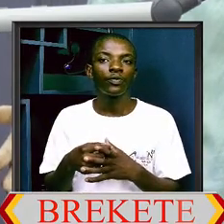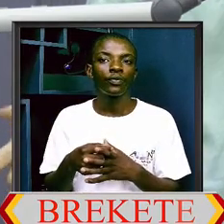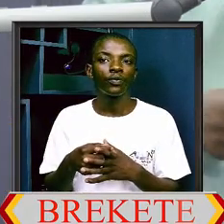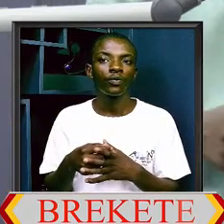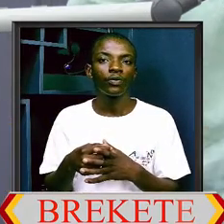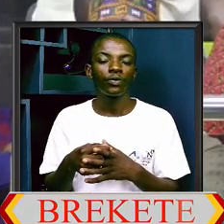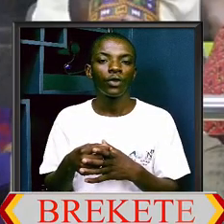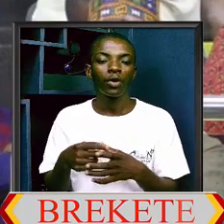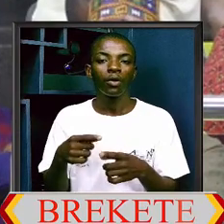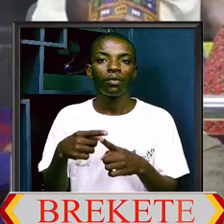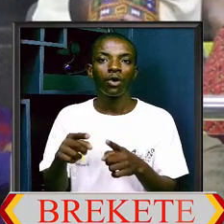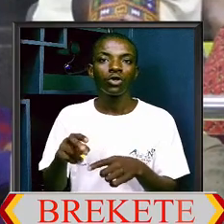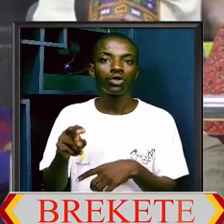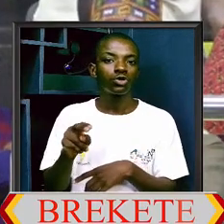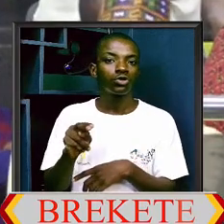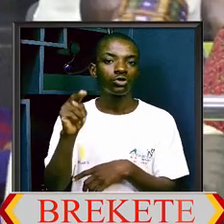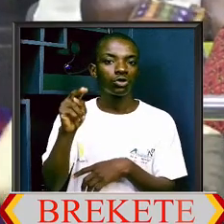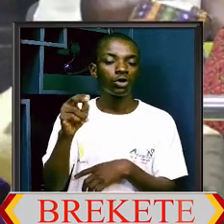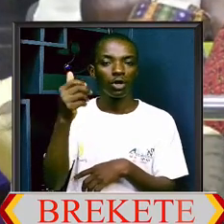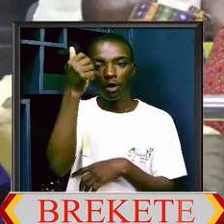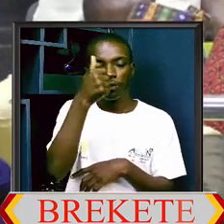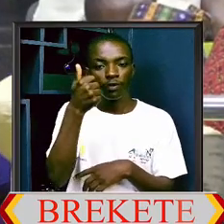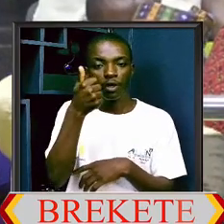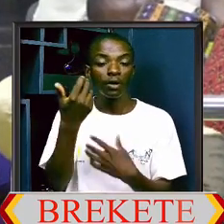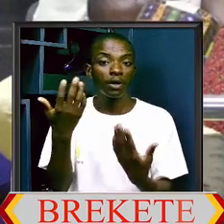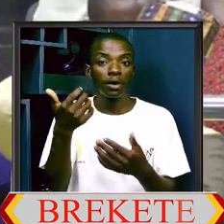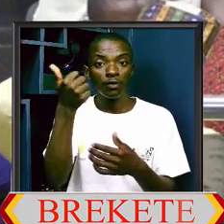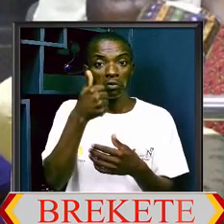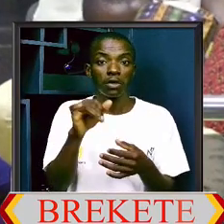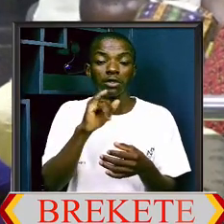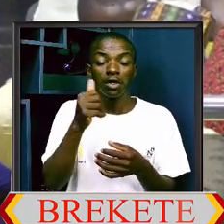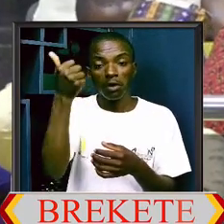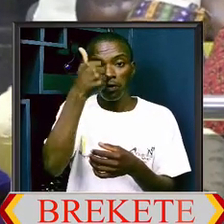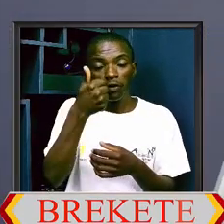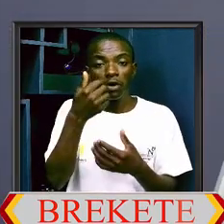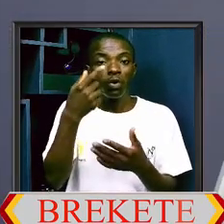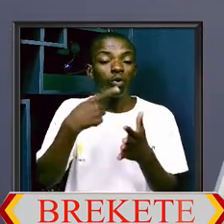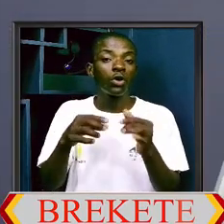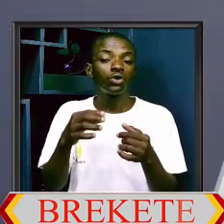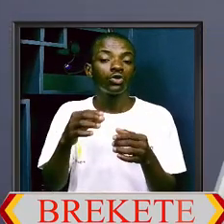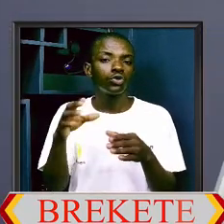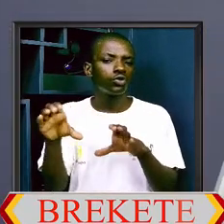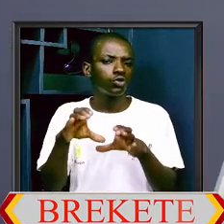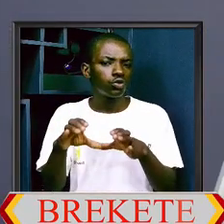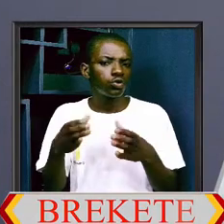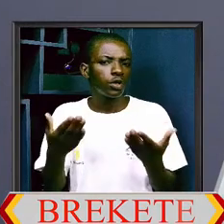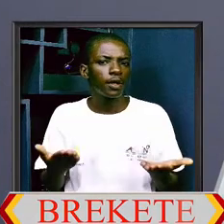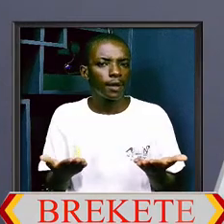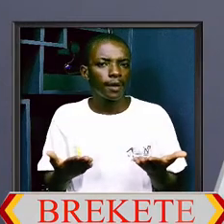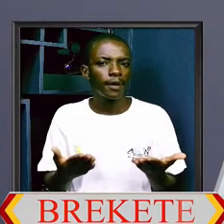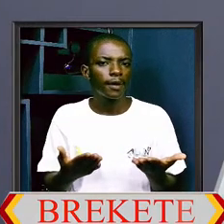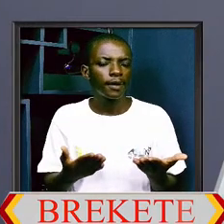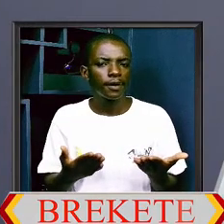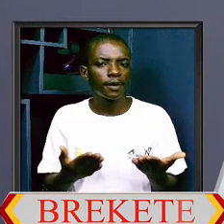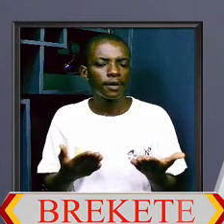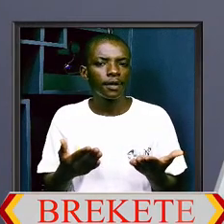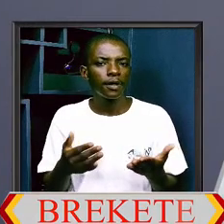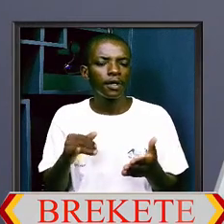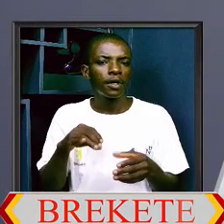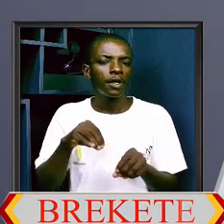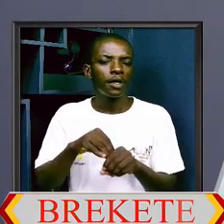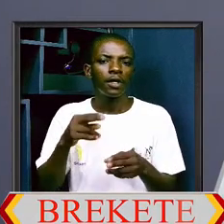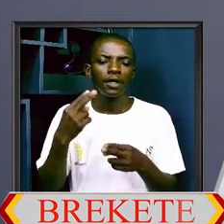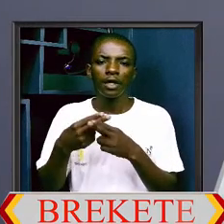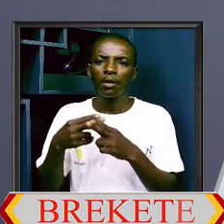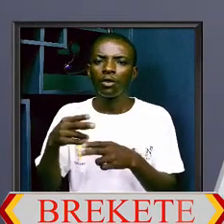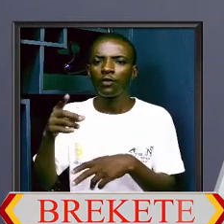Africa but now not Africa but Africa now Africa yes sir W will you go do here in the